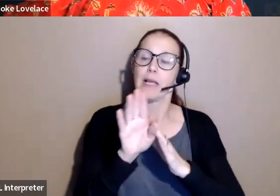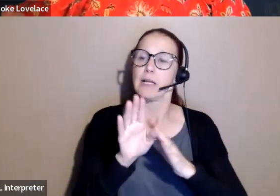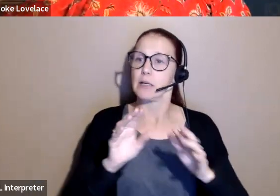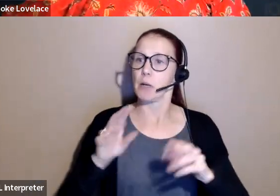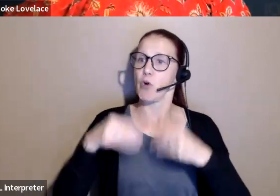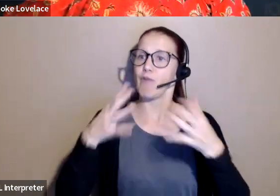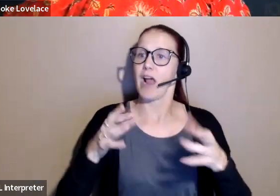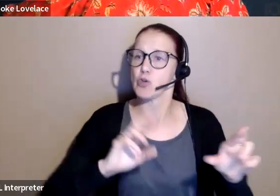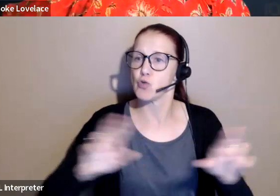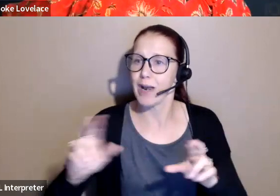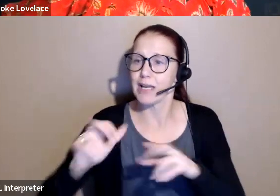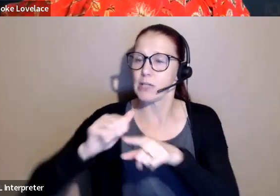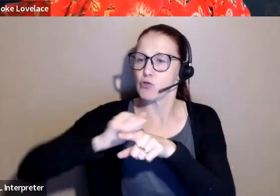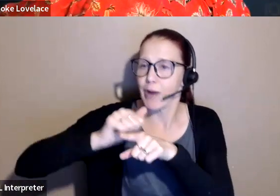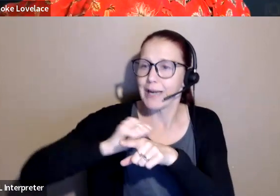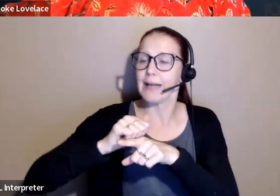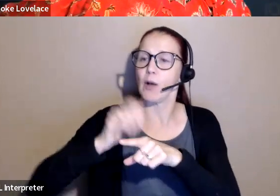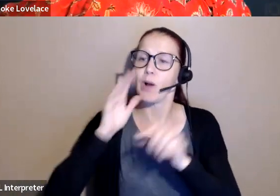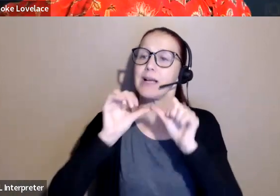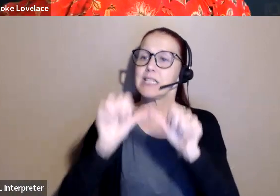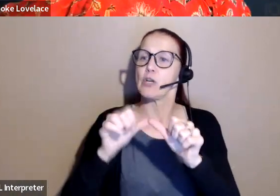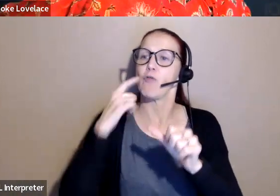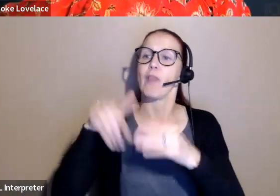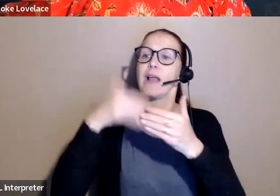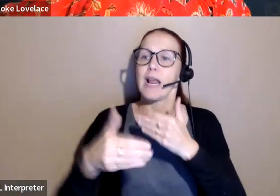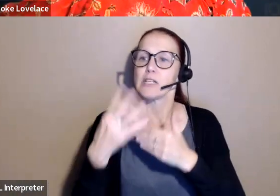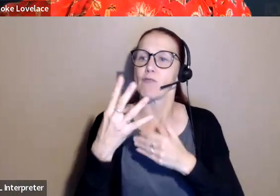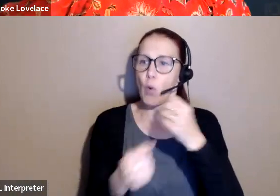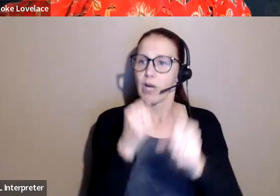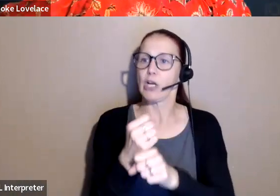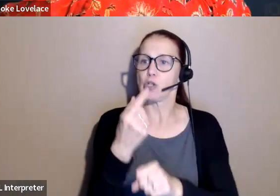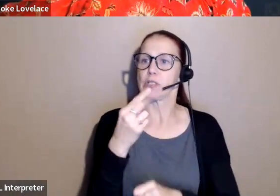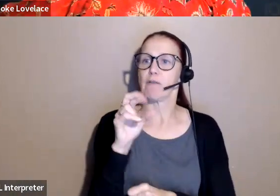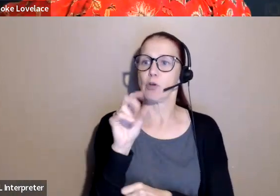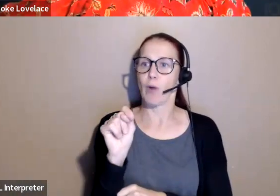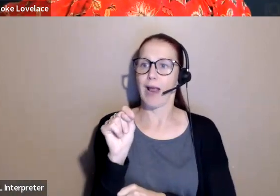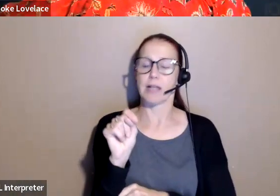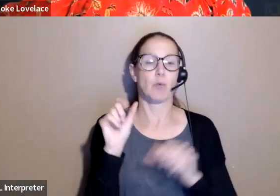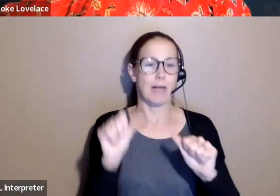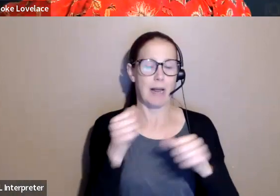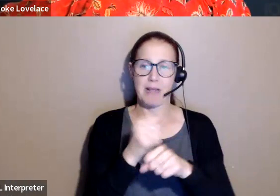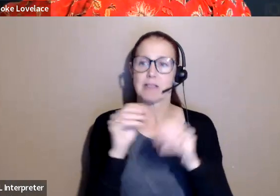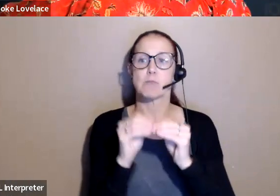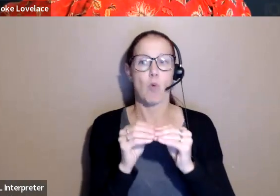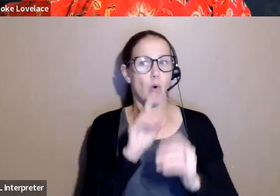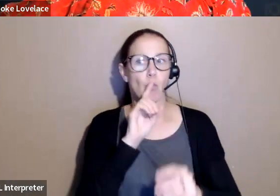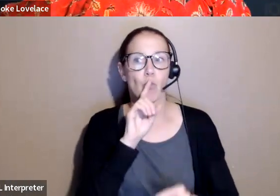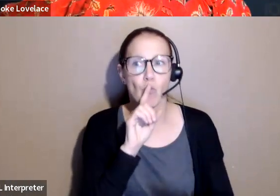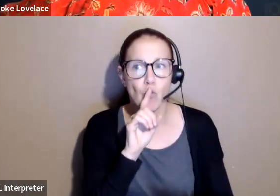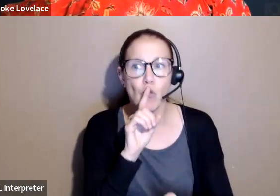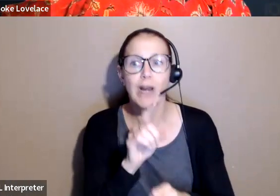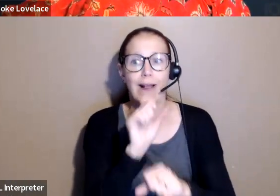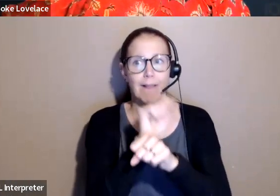And they'll continue to do that over the next 4 years of the grant, so that we can make this more of a reality for